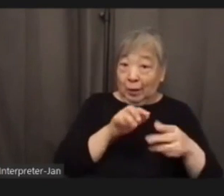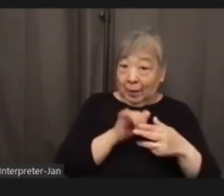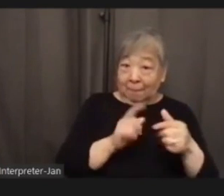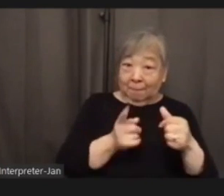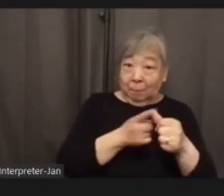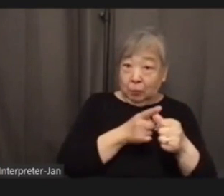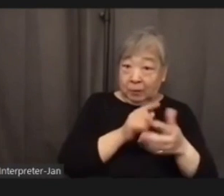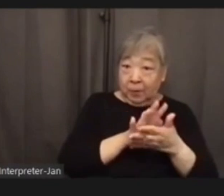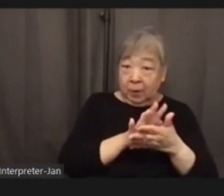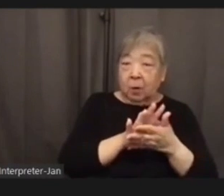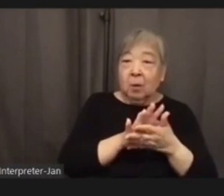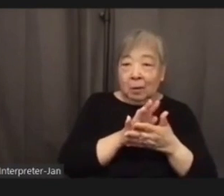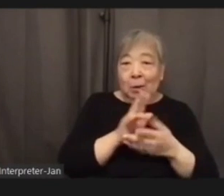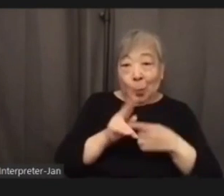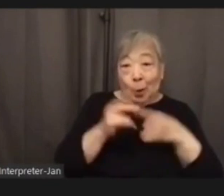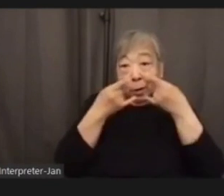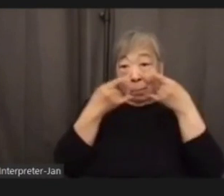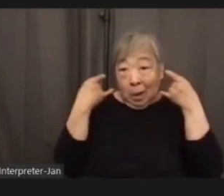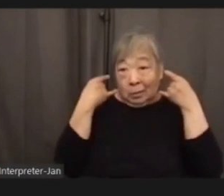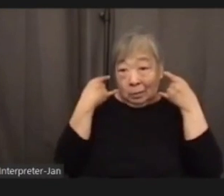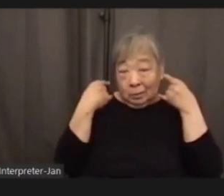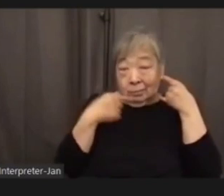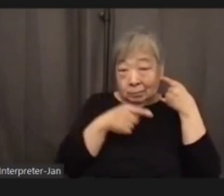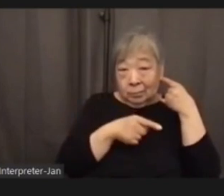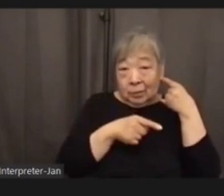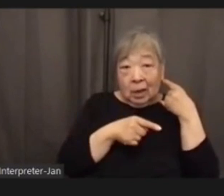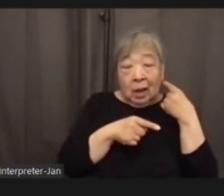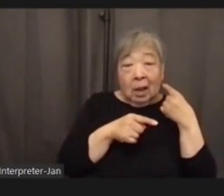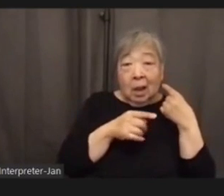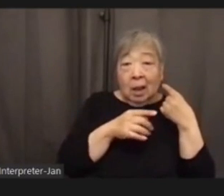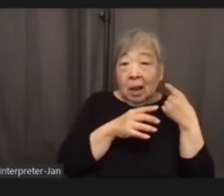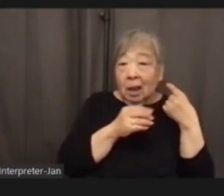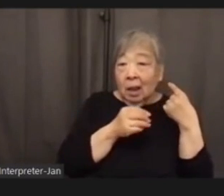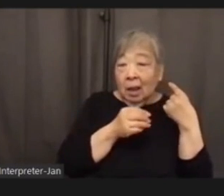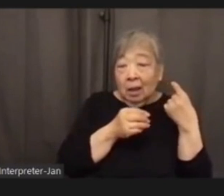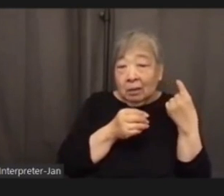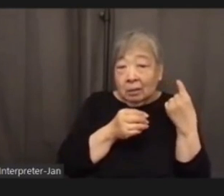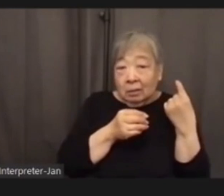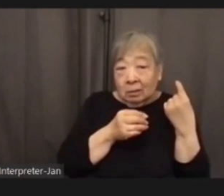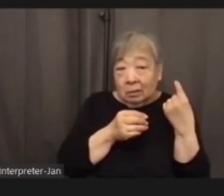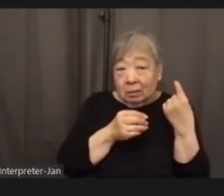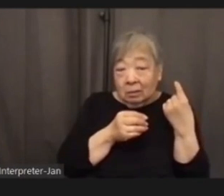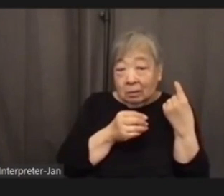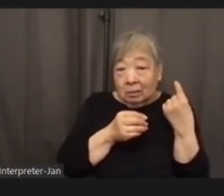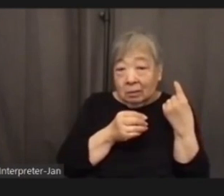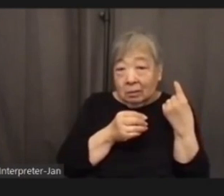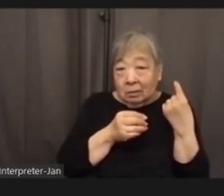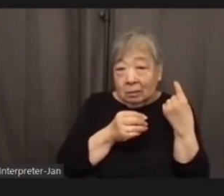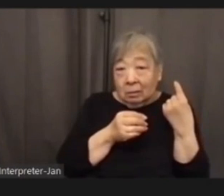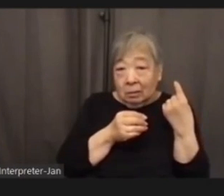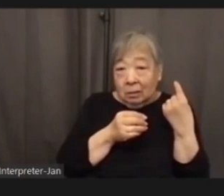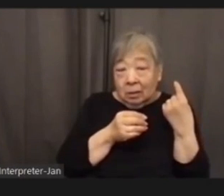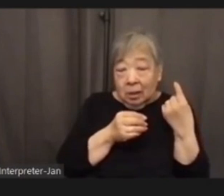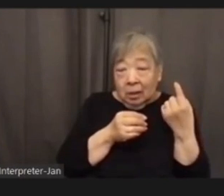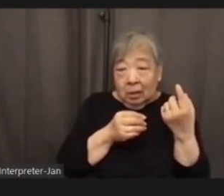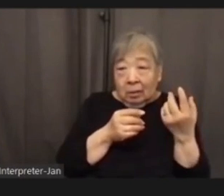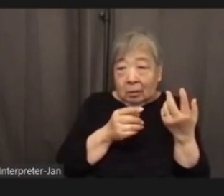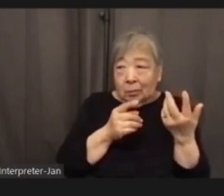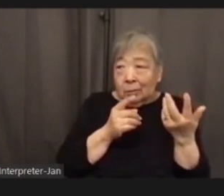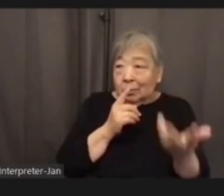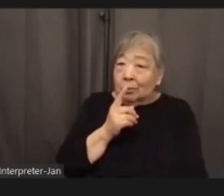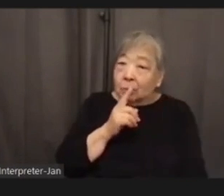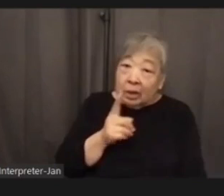first video. So, and then we've just been, you know, this is a good time to